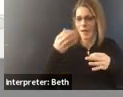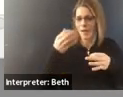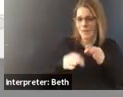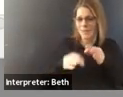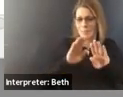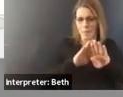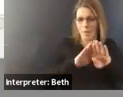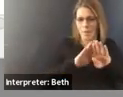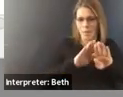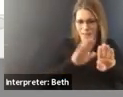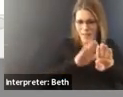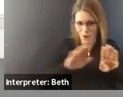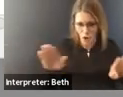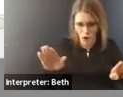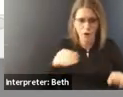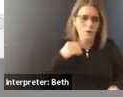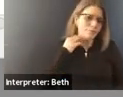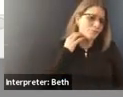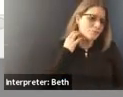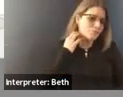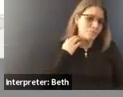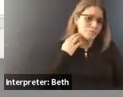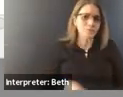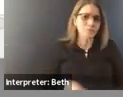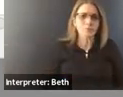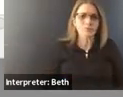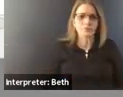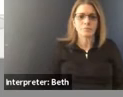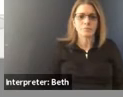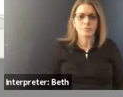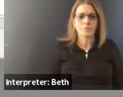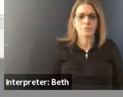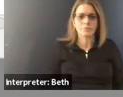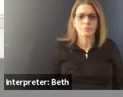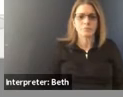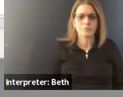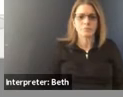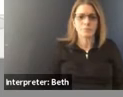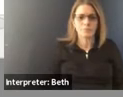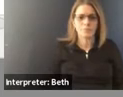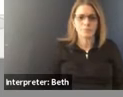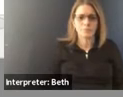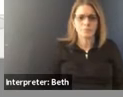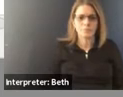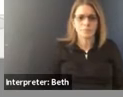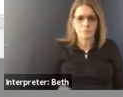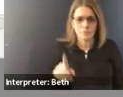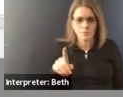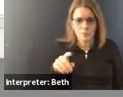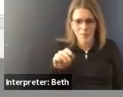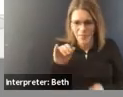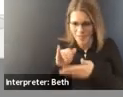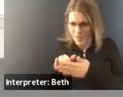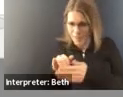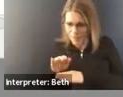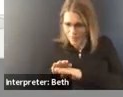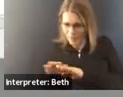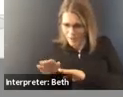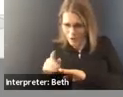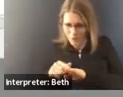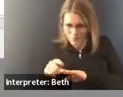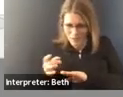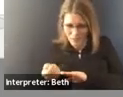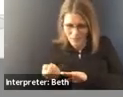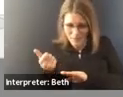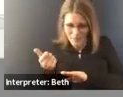says, in a real instant, I have... Let me delete that layer real quick. I'll turn that